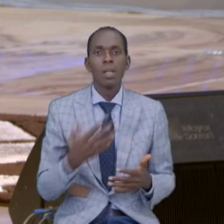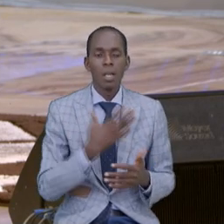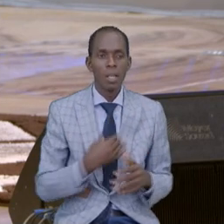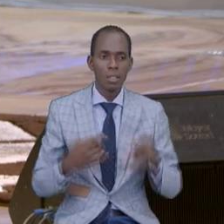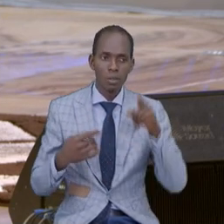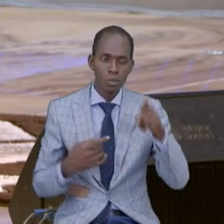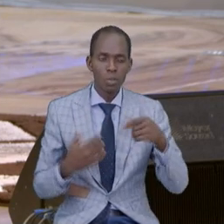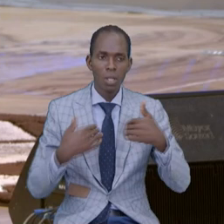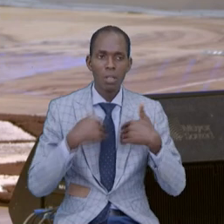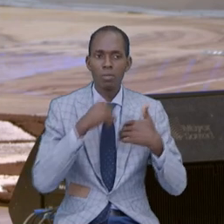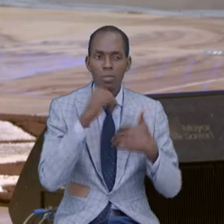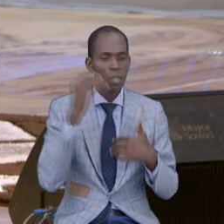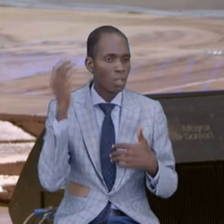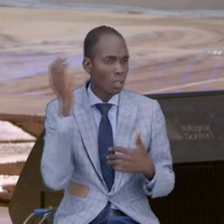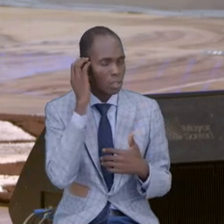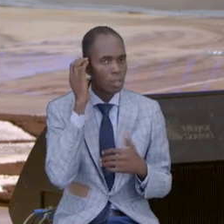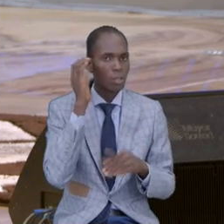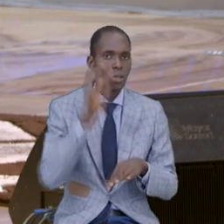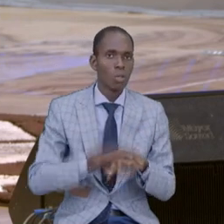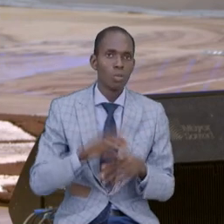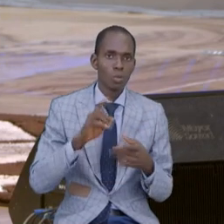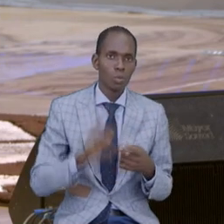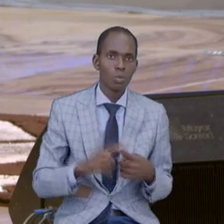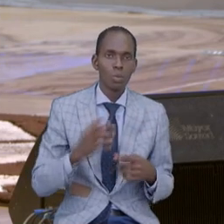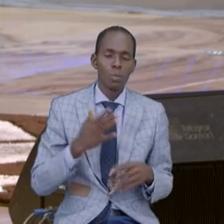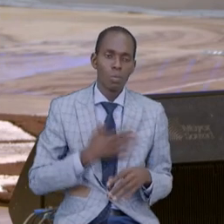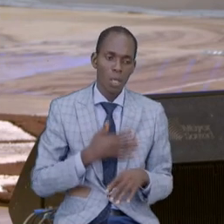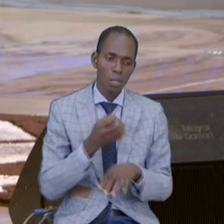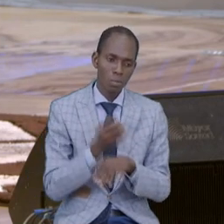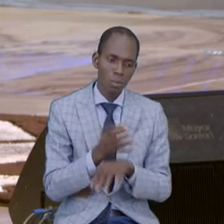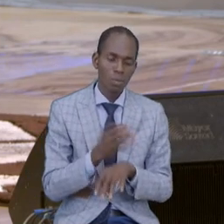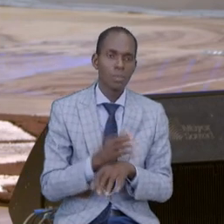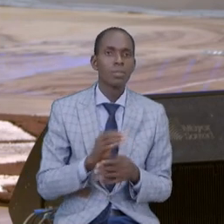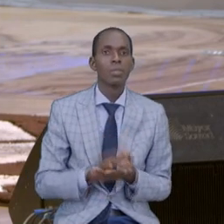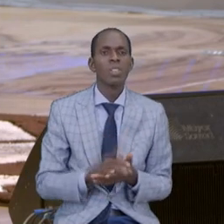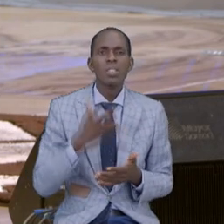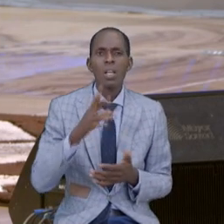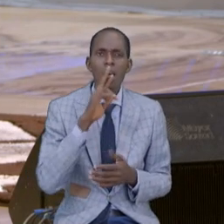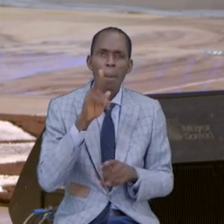not hearkened unto my counsel.